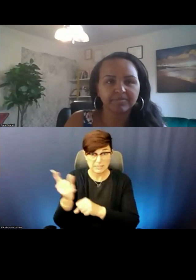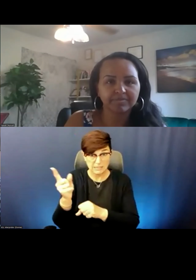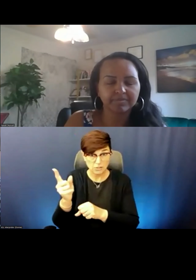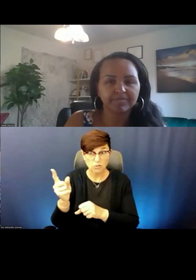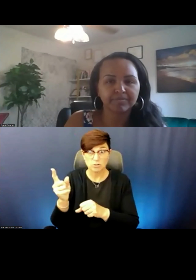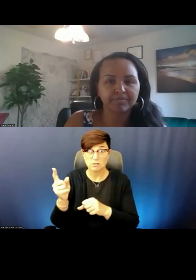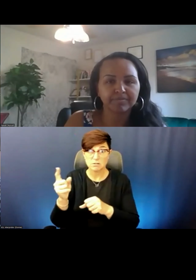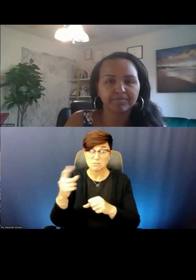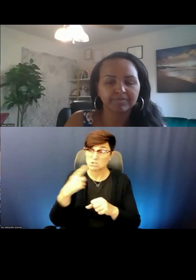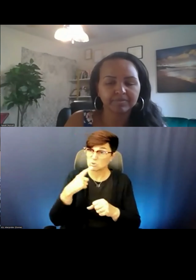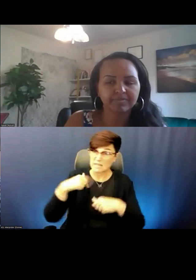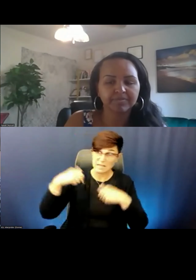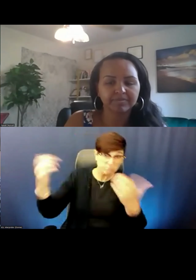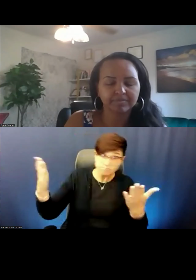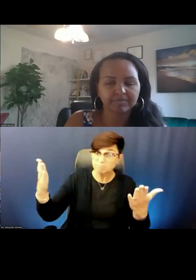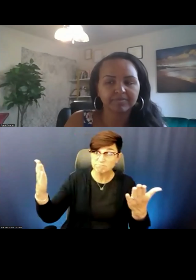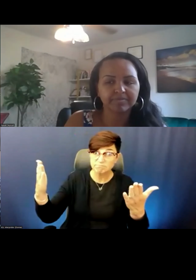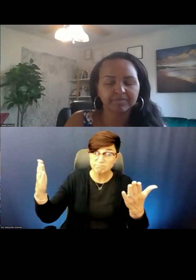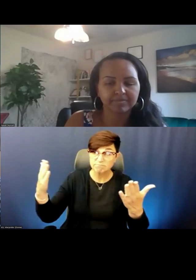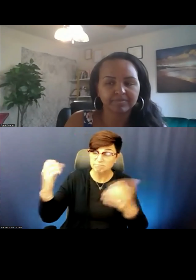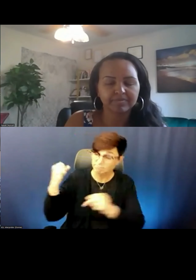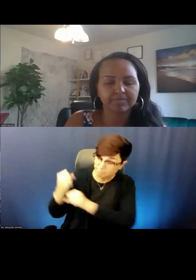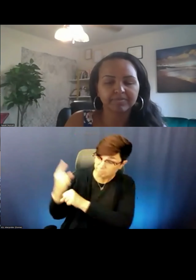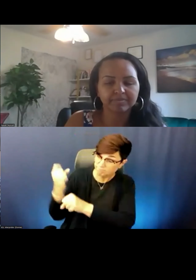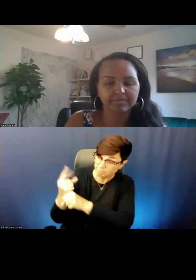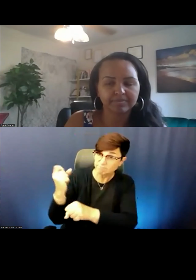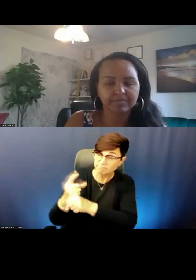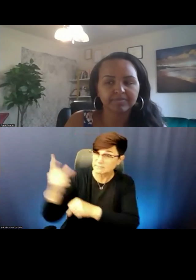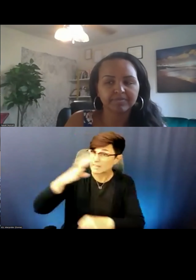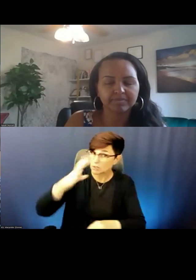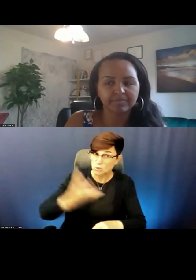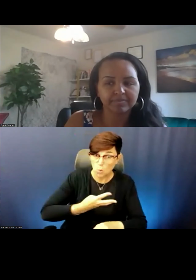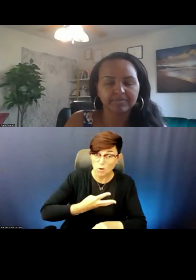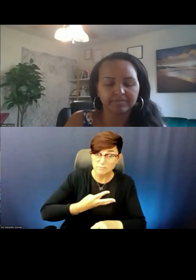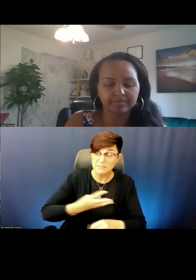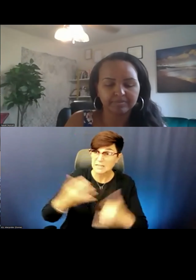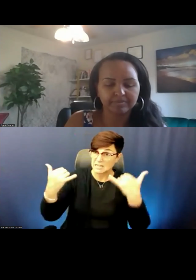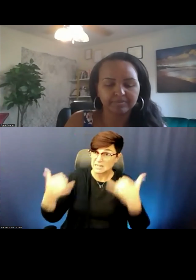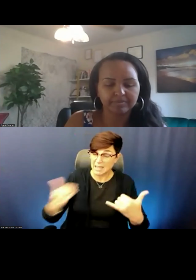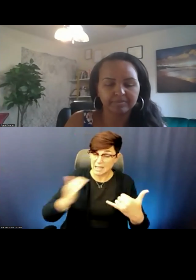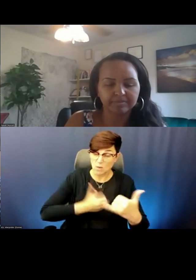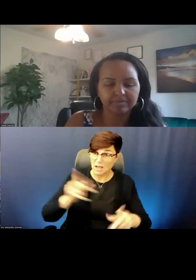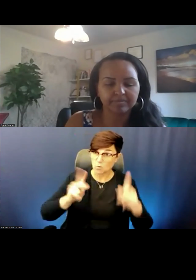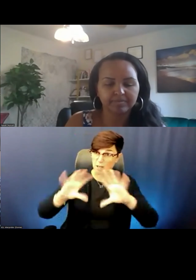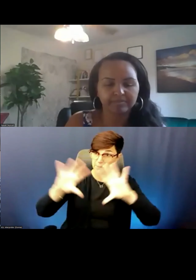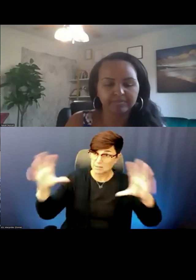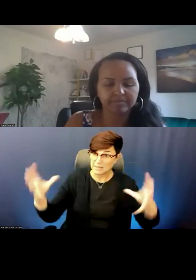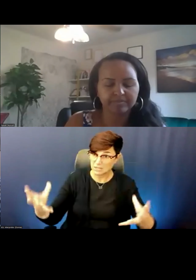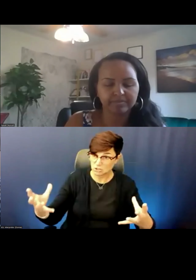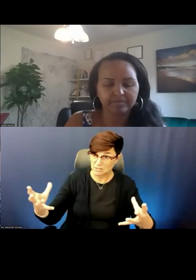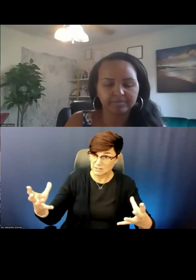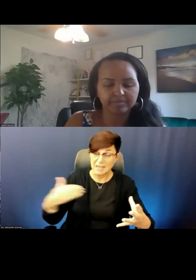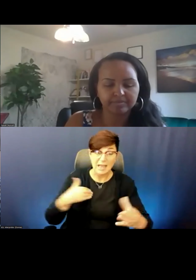are being ignored. There are now as many people over 60 as under 19. Why are we still acting like this is the baby